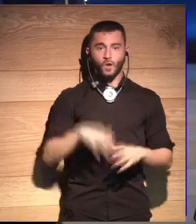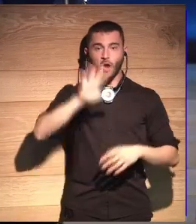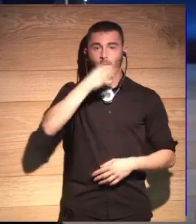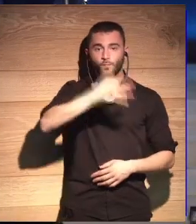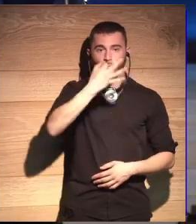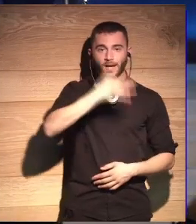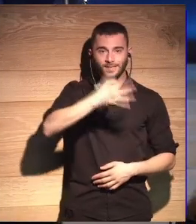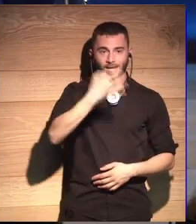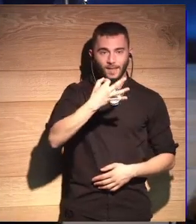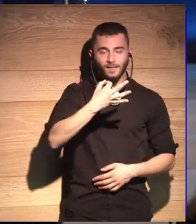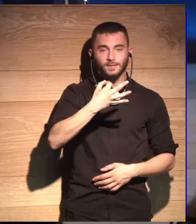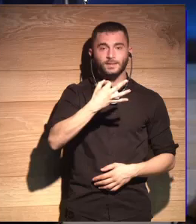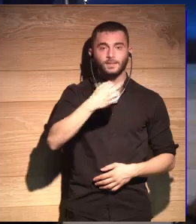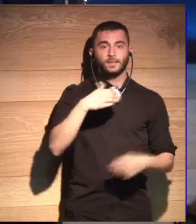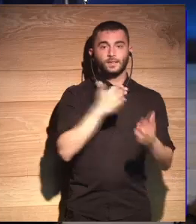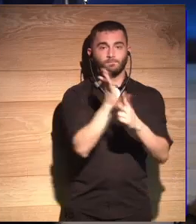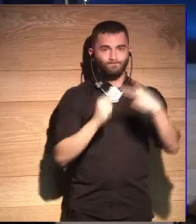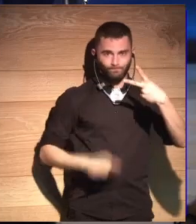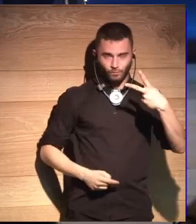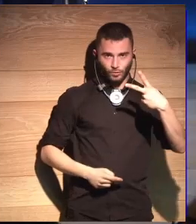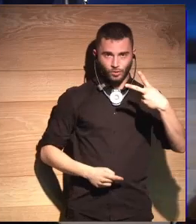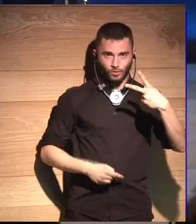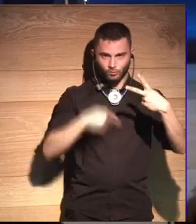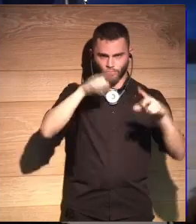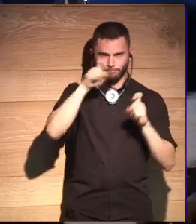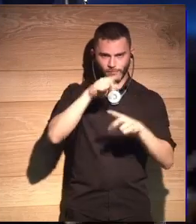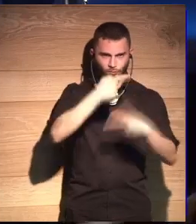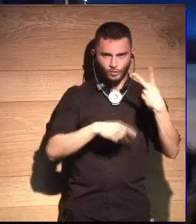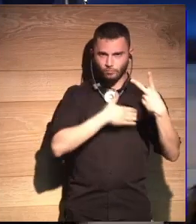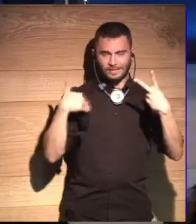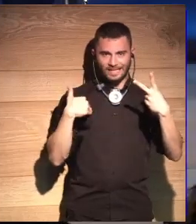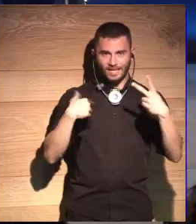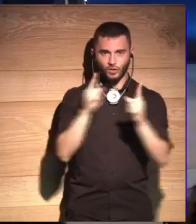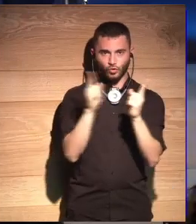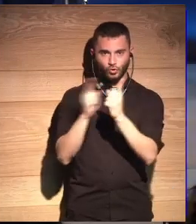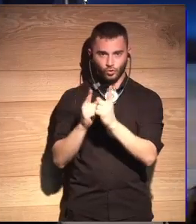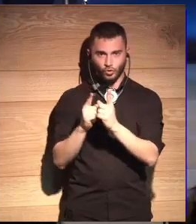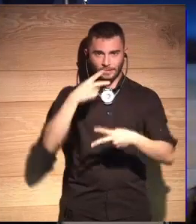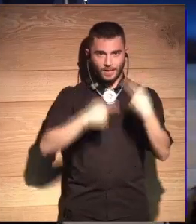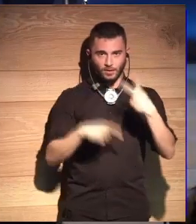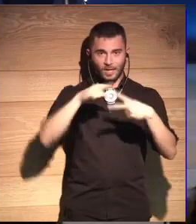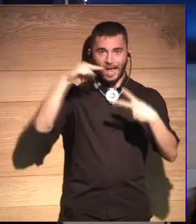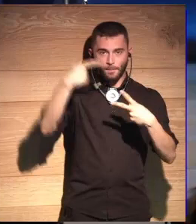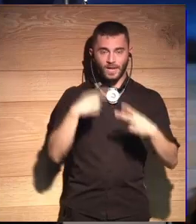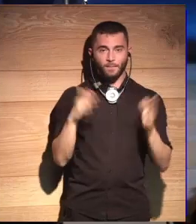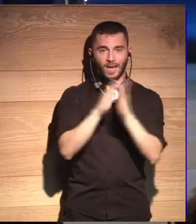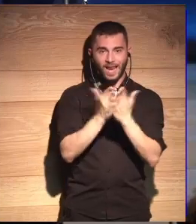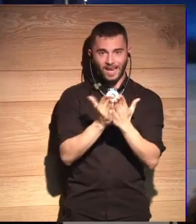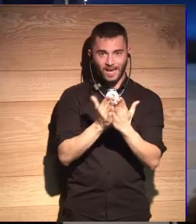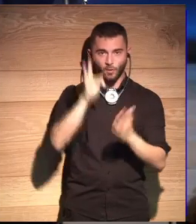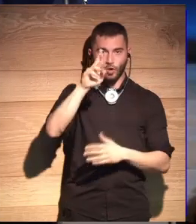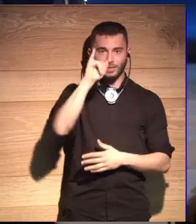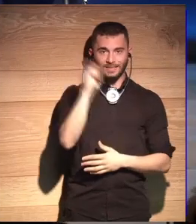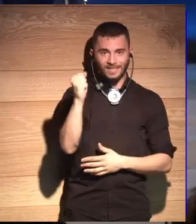Hola, buenas tardes. Hello, good afternoon. 2 questions I'd like to ask. They are both brief. One is